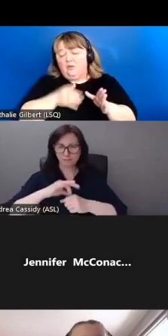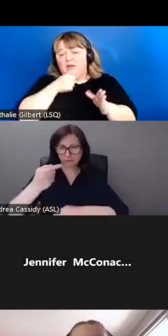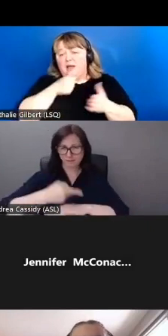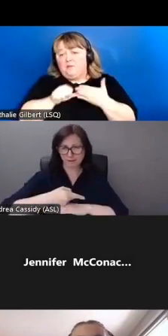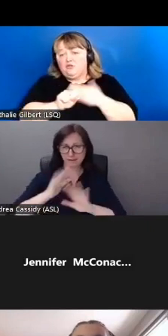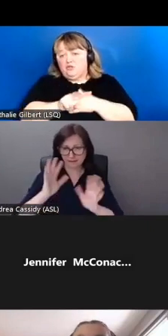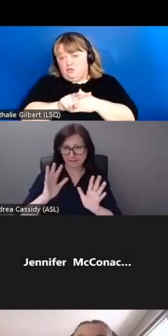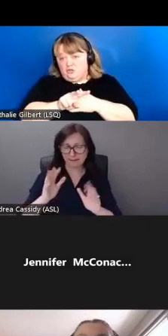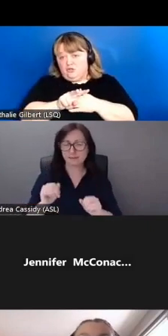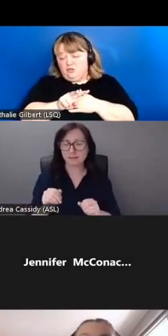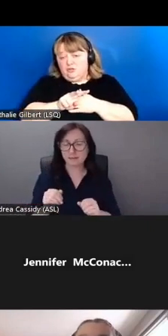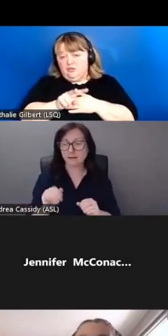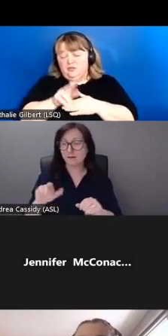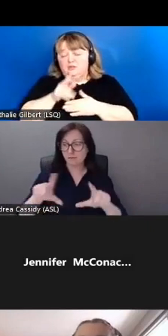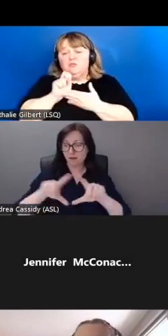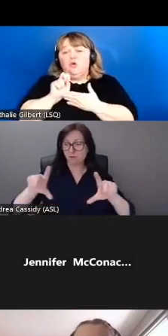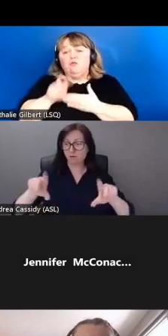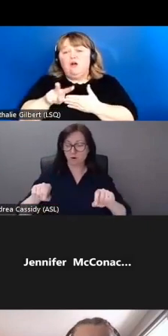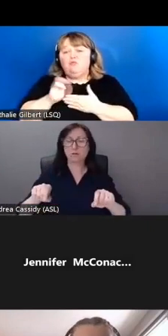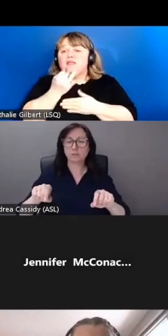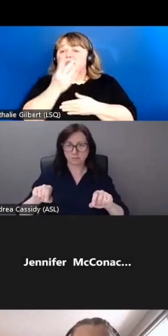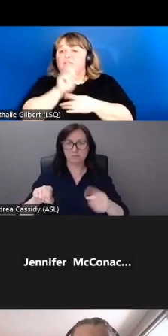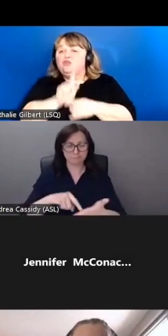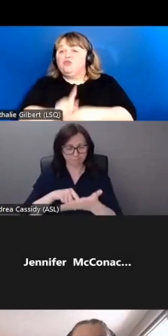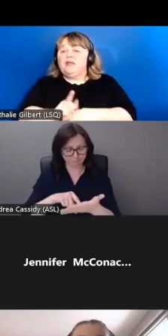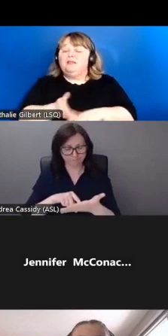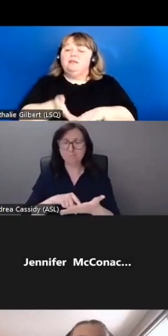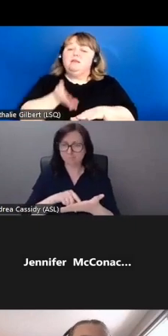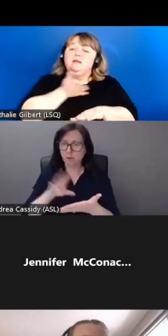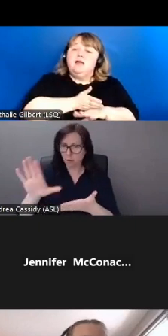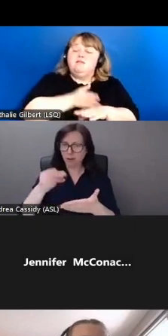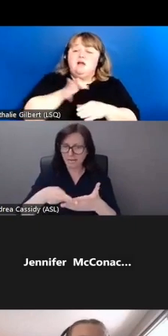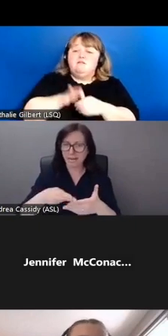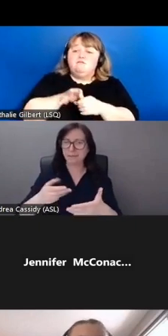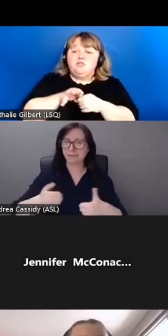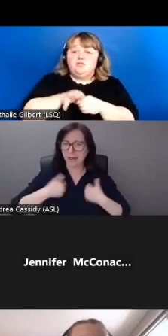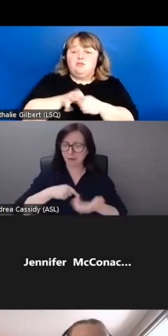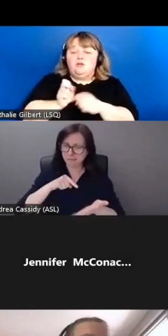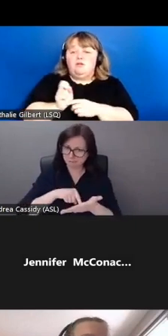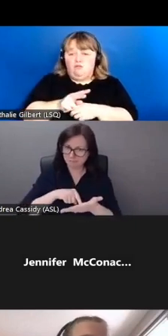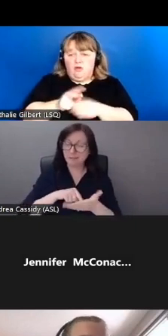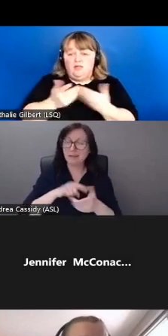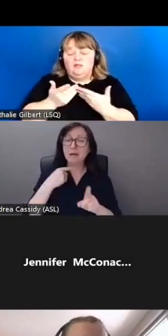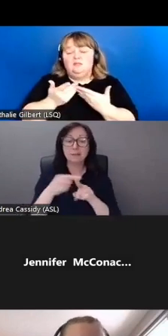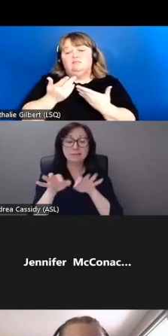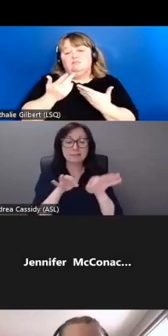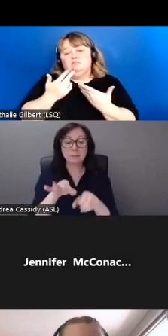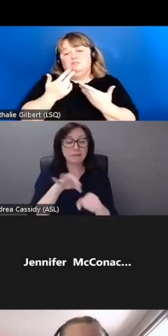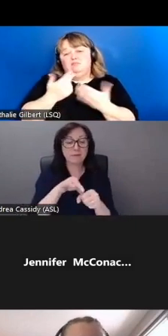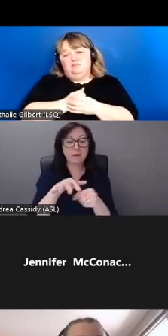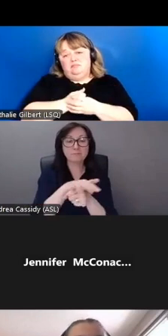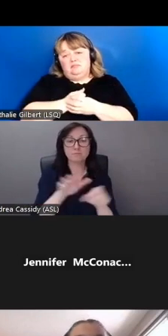and this is a card that is personally addressed to you. It will tell you exactly where to find your polling